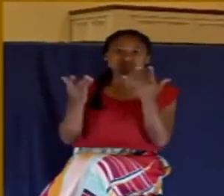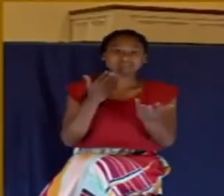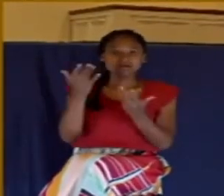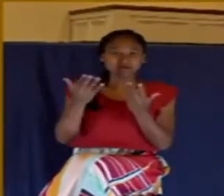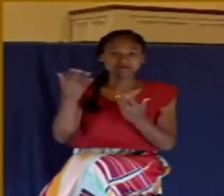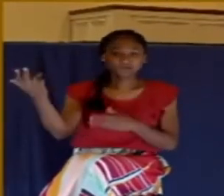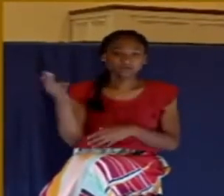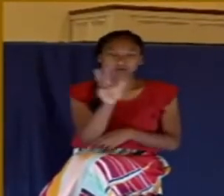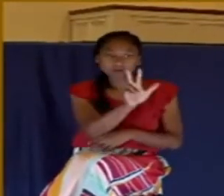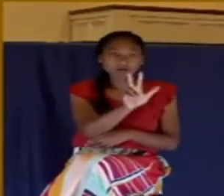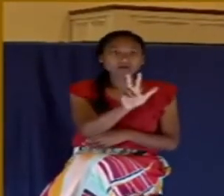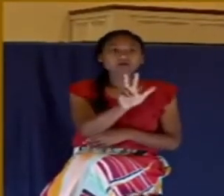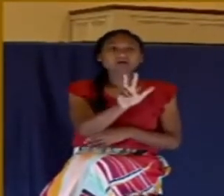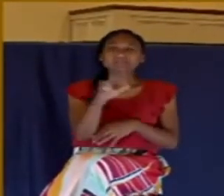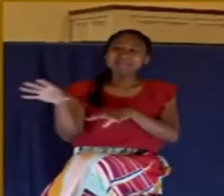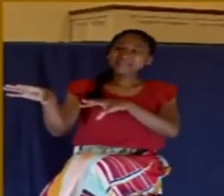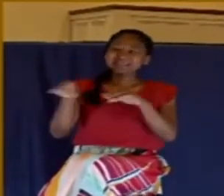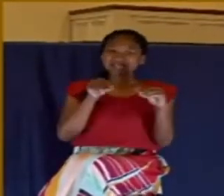leave the barbershop that way.